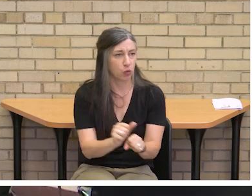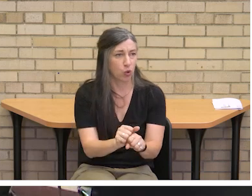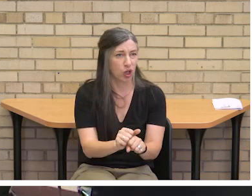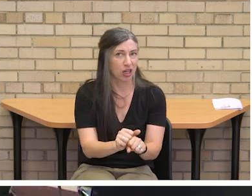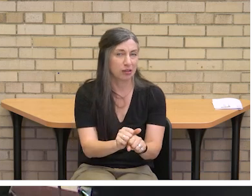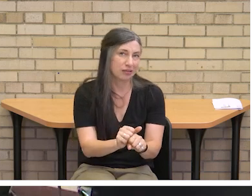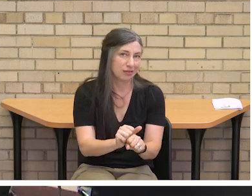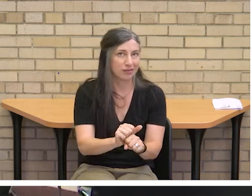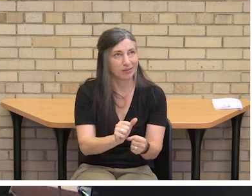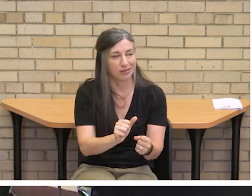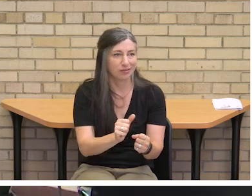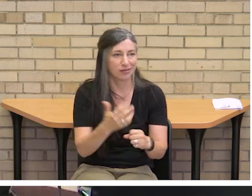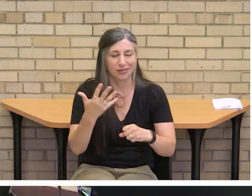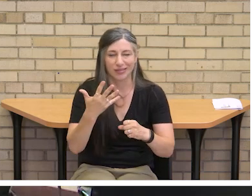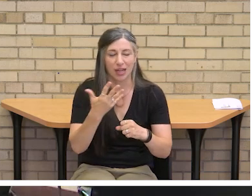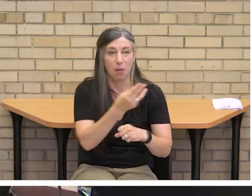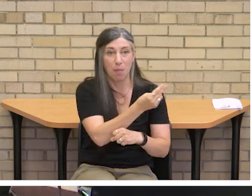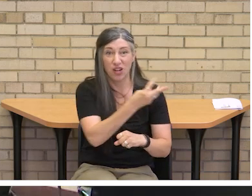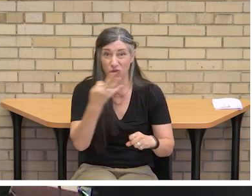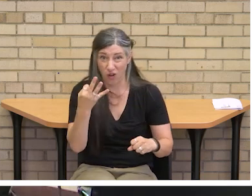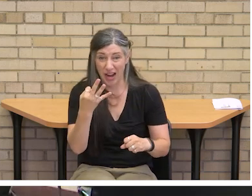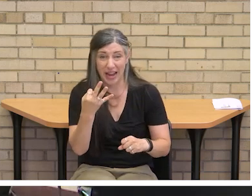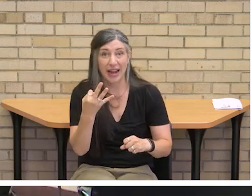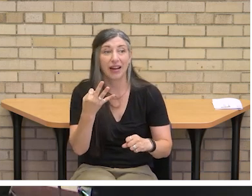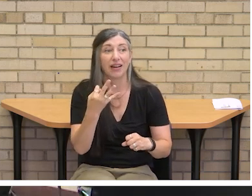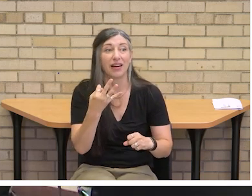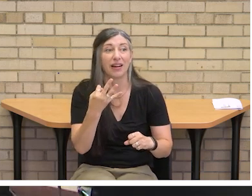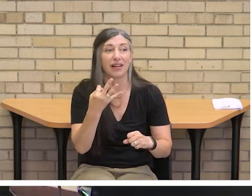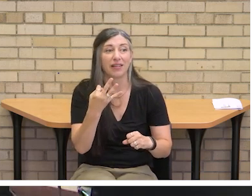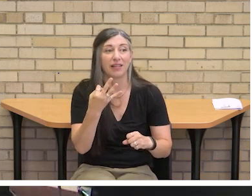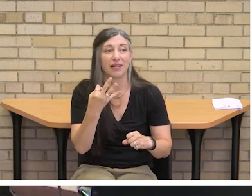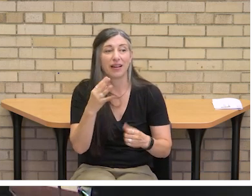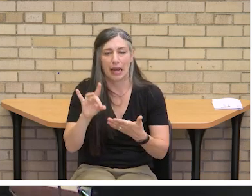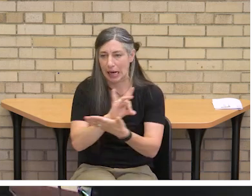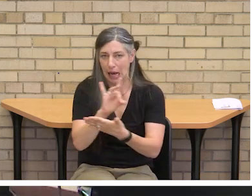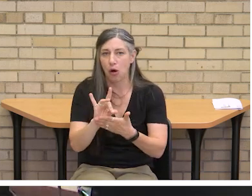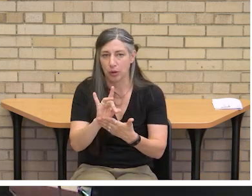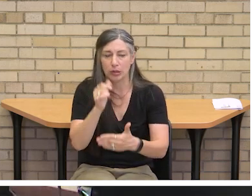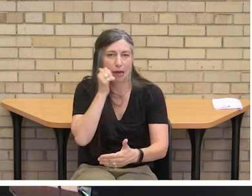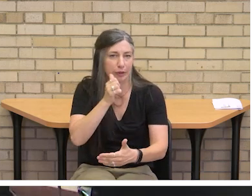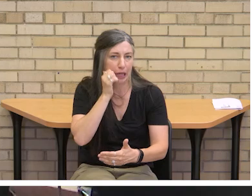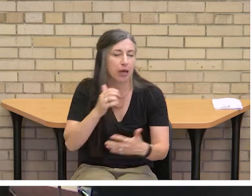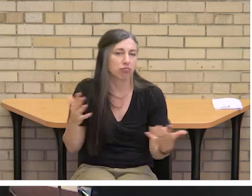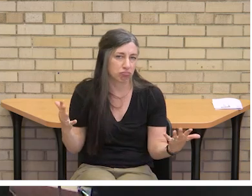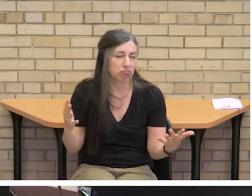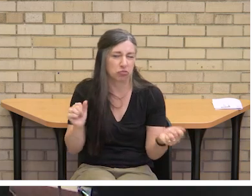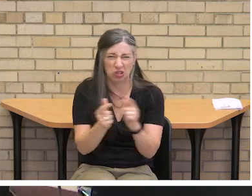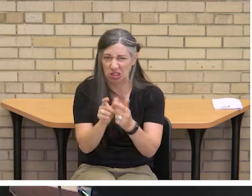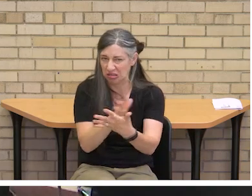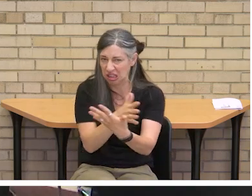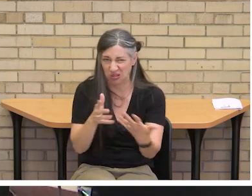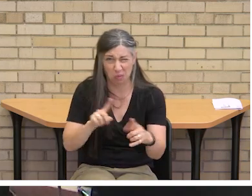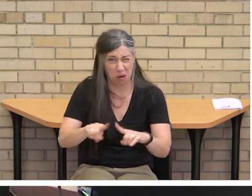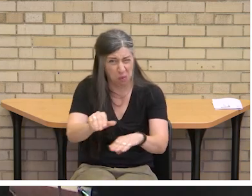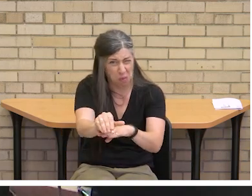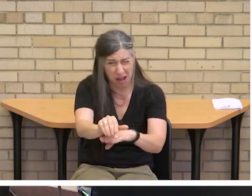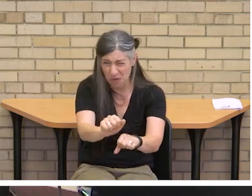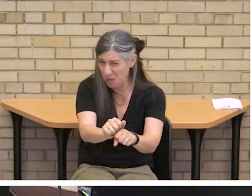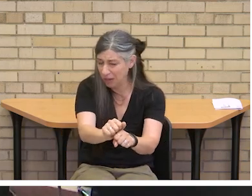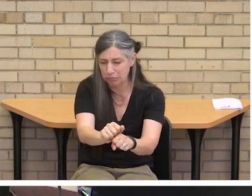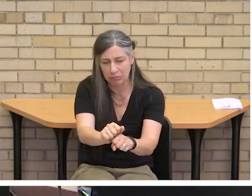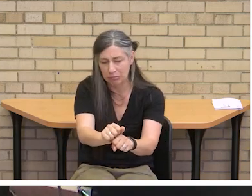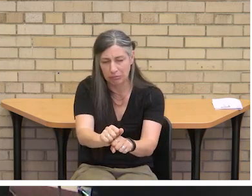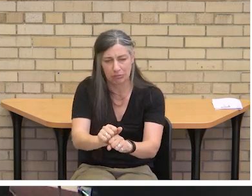5 8-hour days, Monday through Friday, 7 a.m. to 3:30, but not much night work, if any,